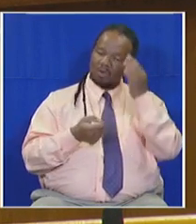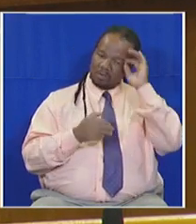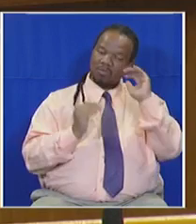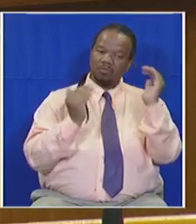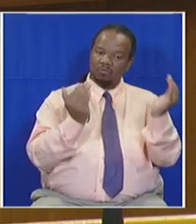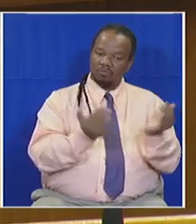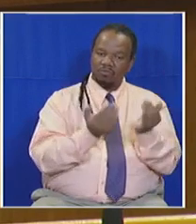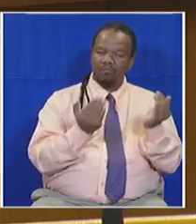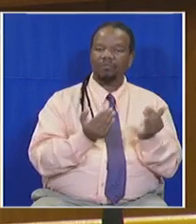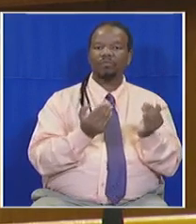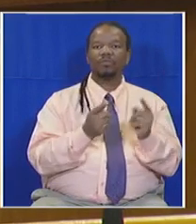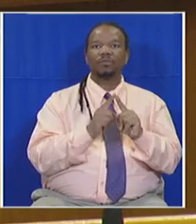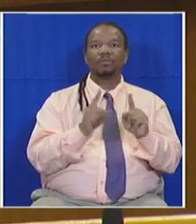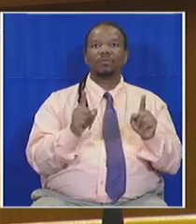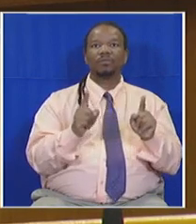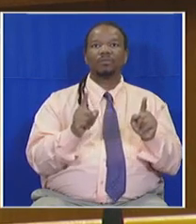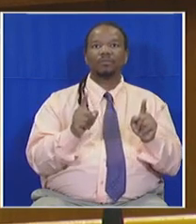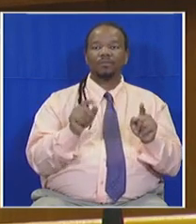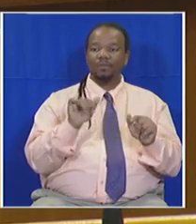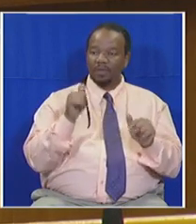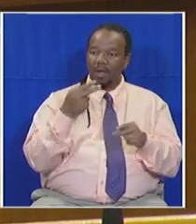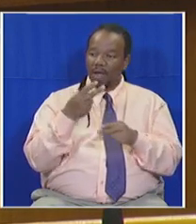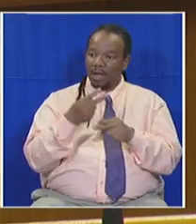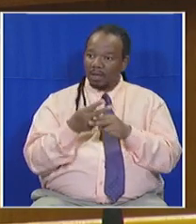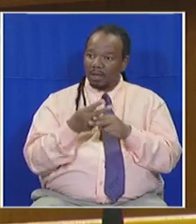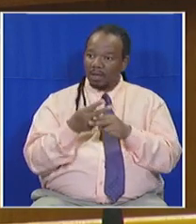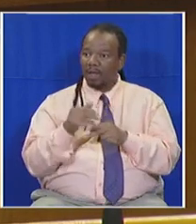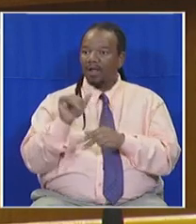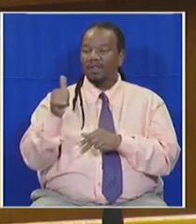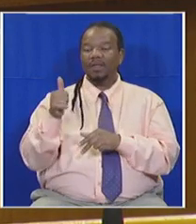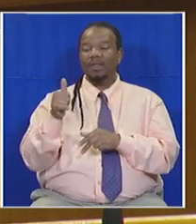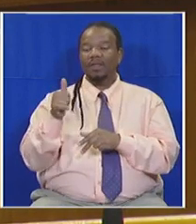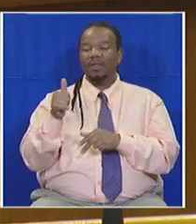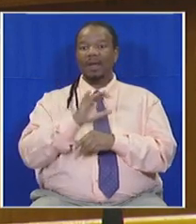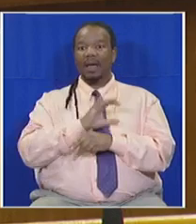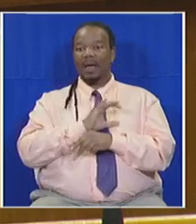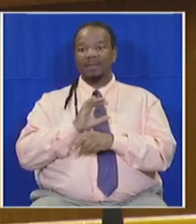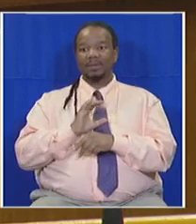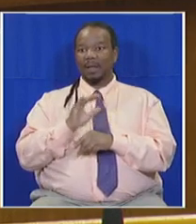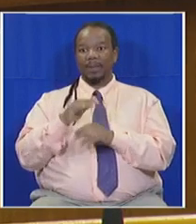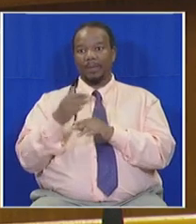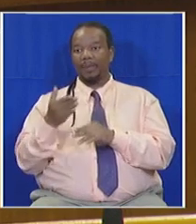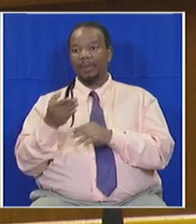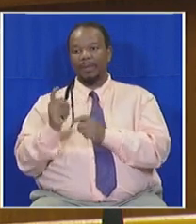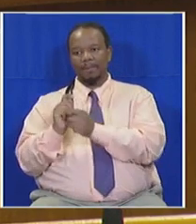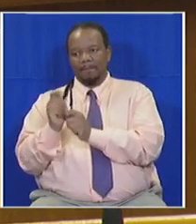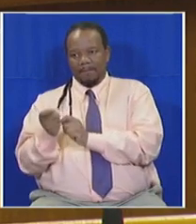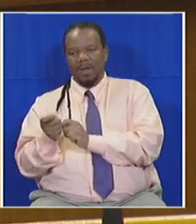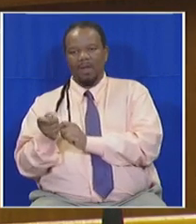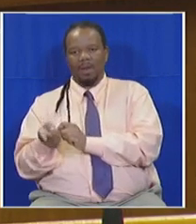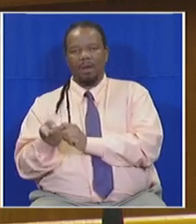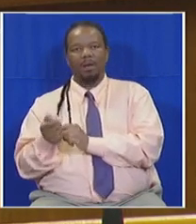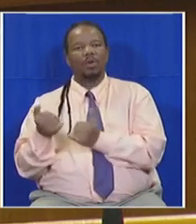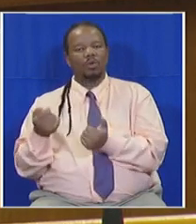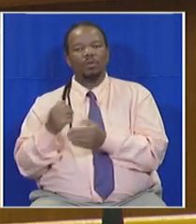payment of a once-off gratuity to non-retaining councillors is realized. To date, I can report